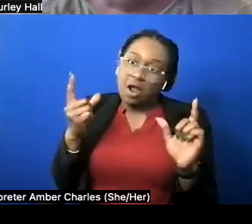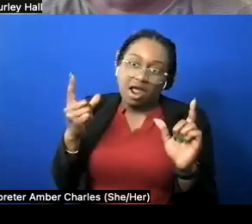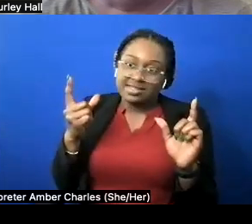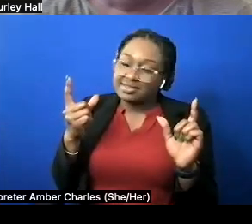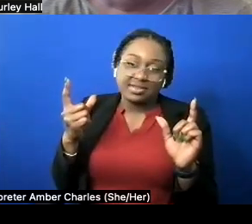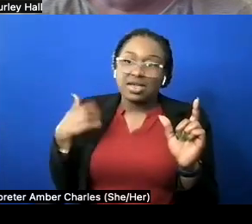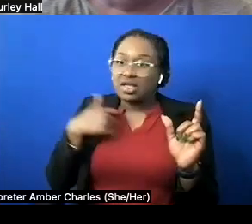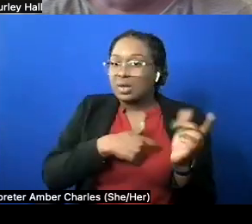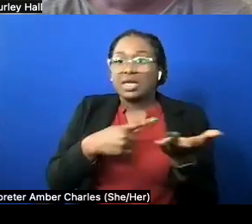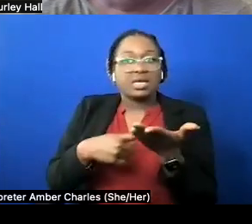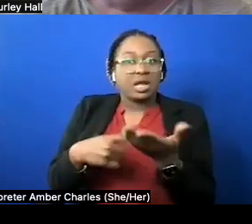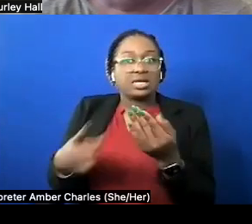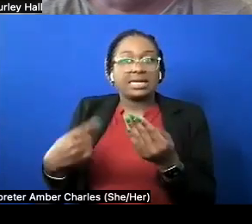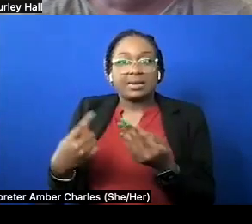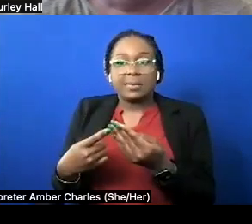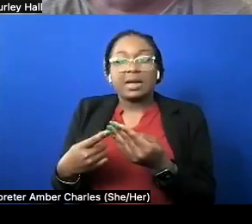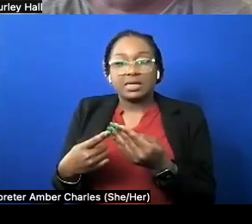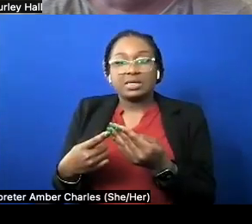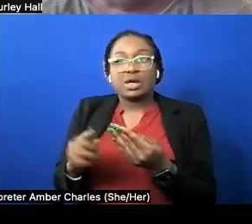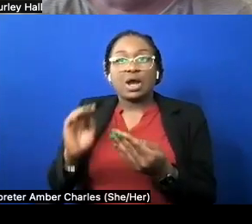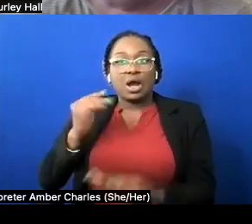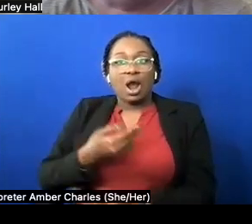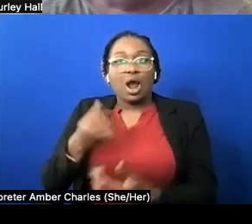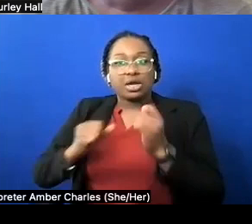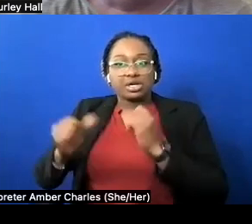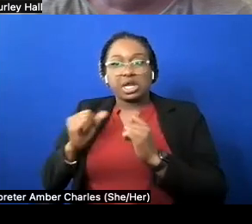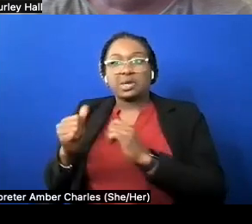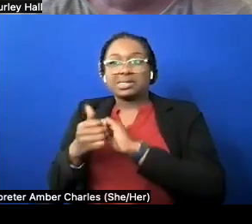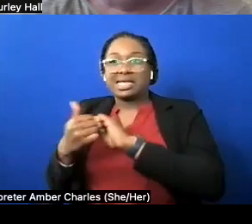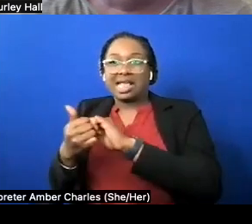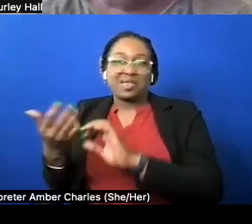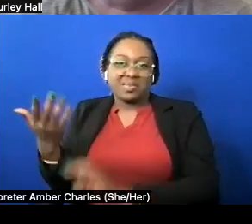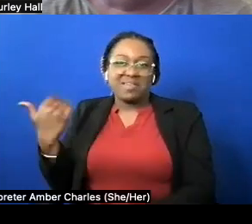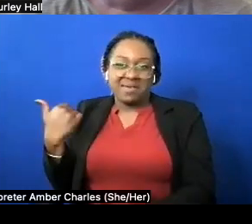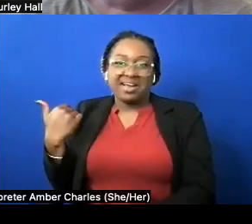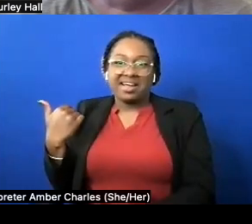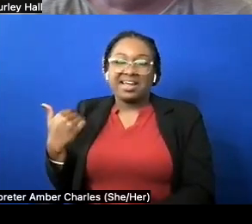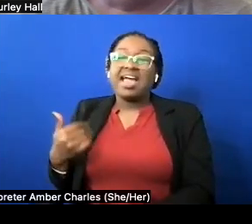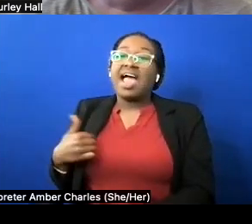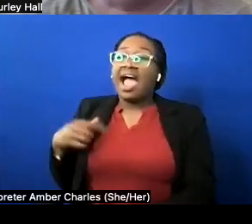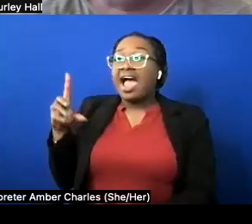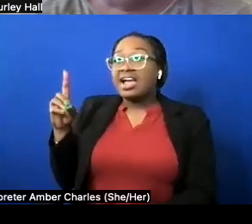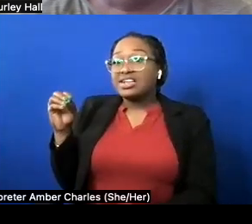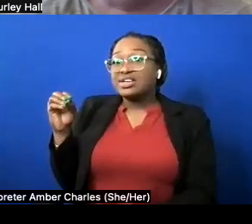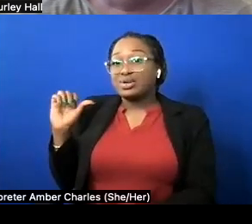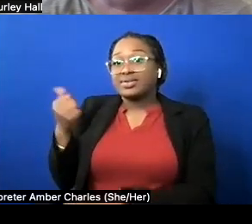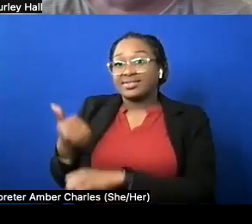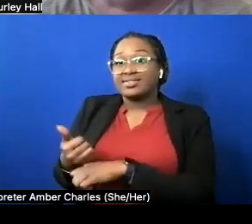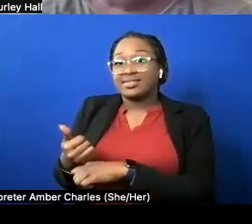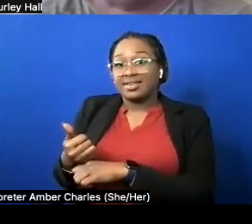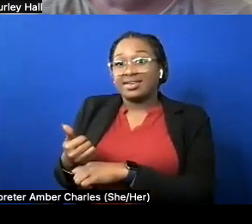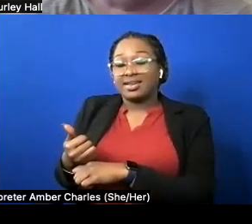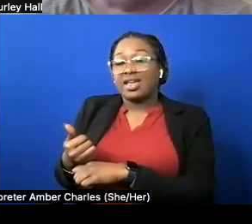about this when we did our episode together. I do set firm